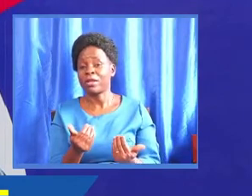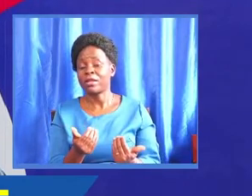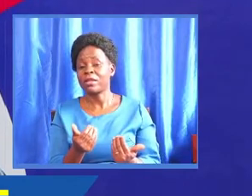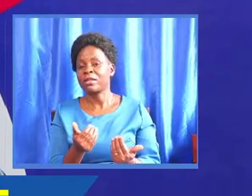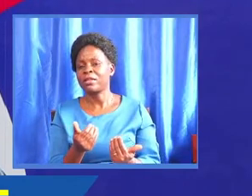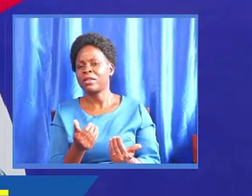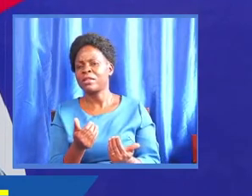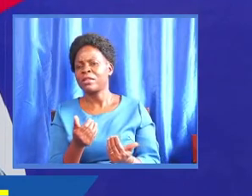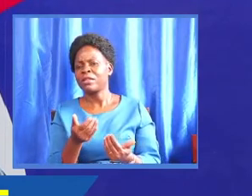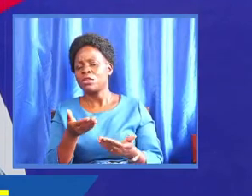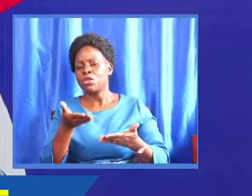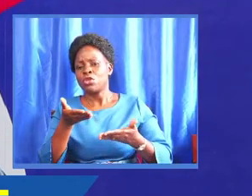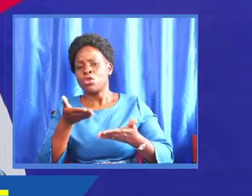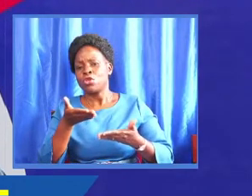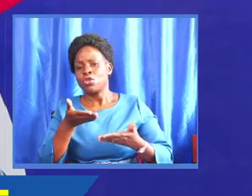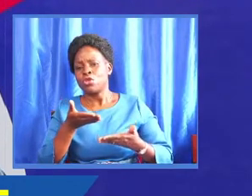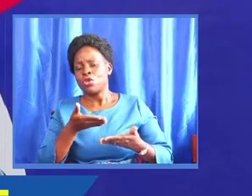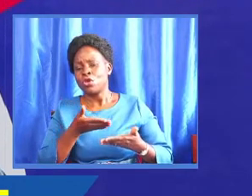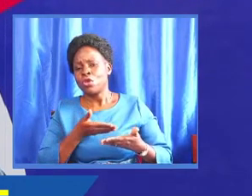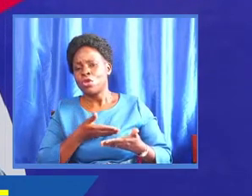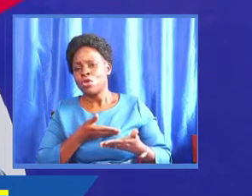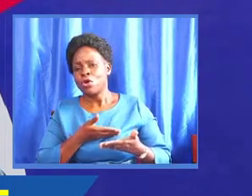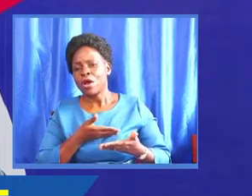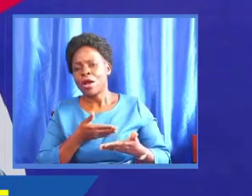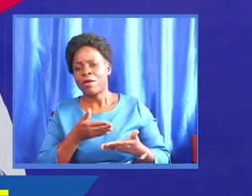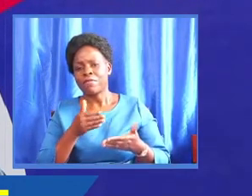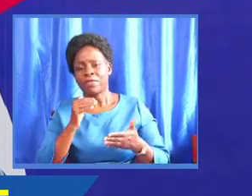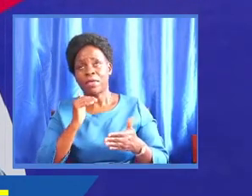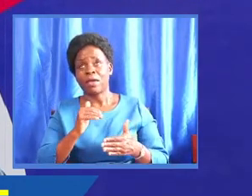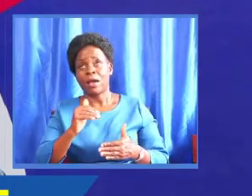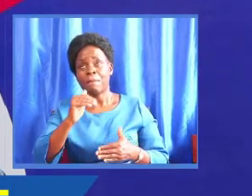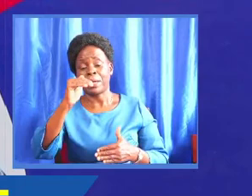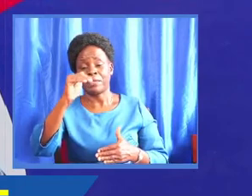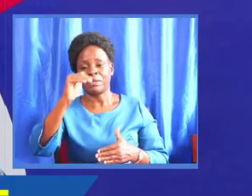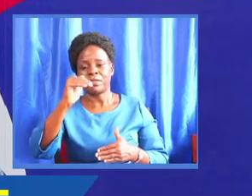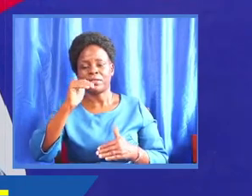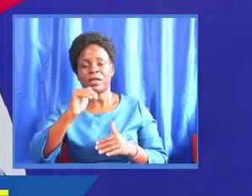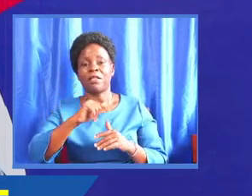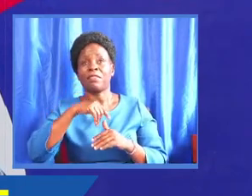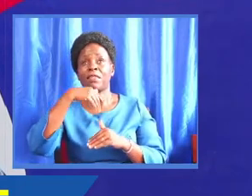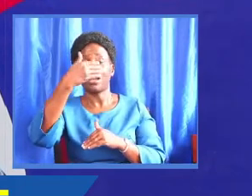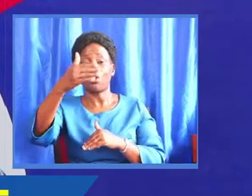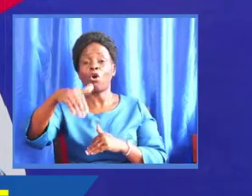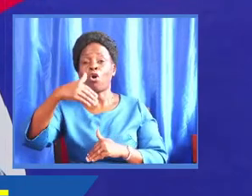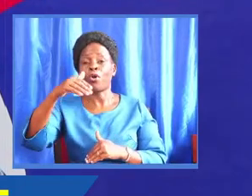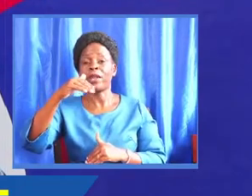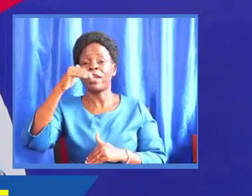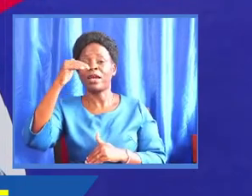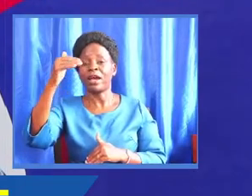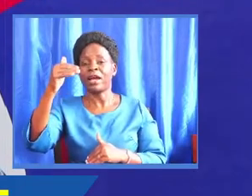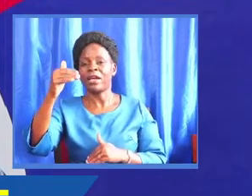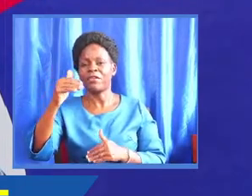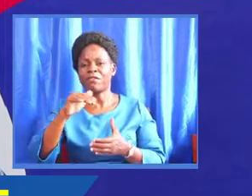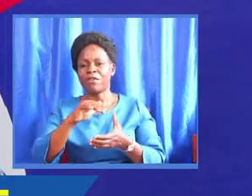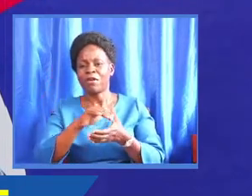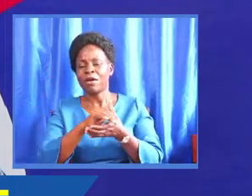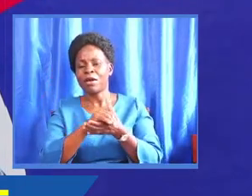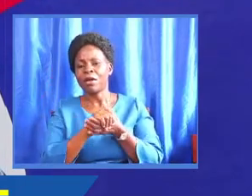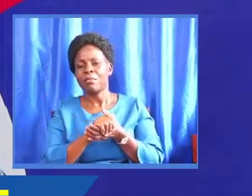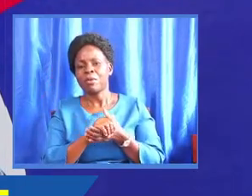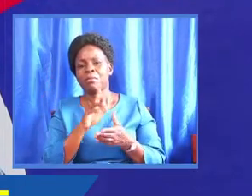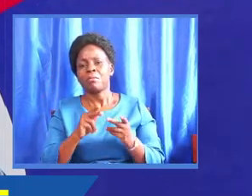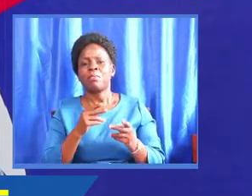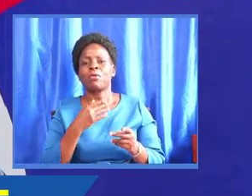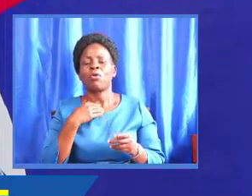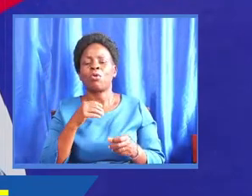have the middle of the range apartments, and then you have the high end. So for a couple who doesn't want to do a